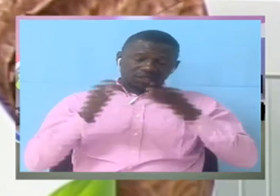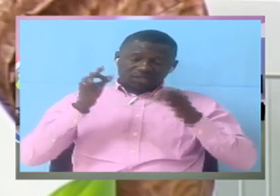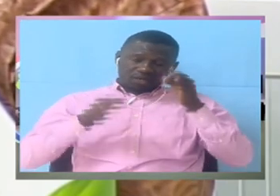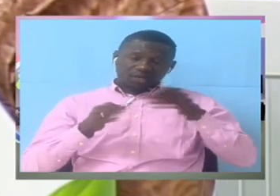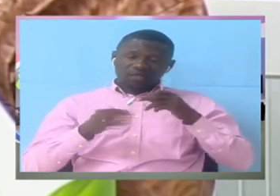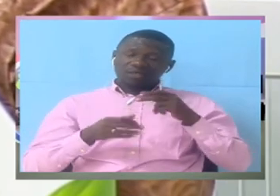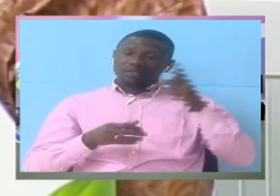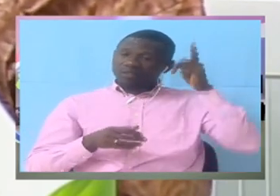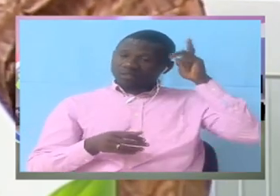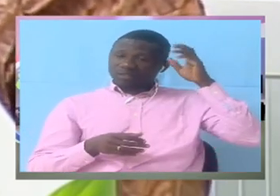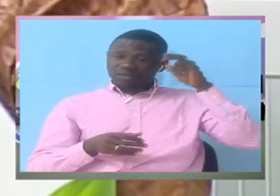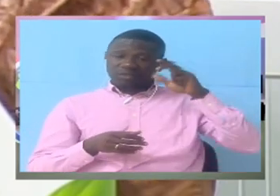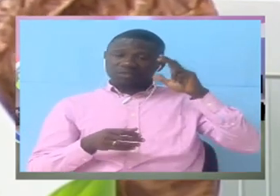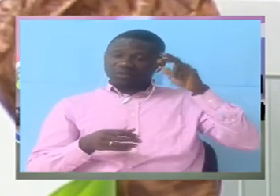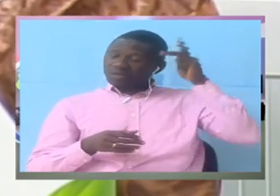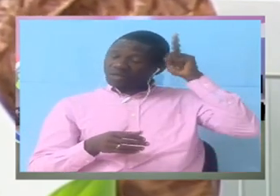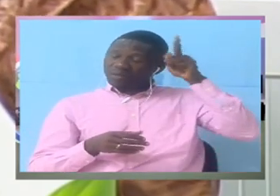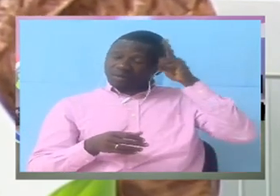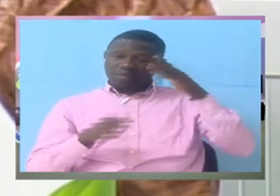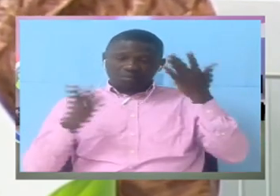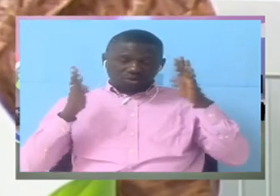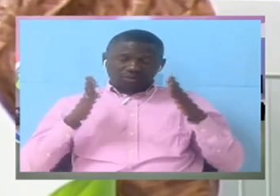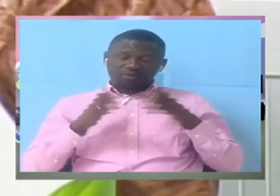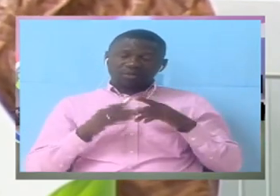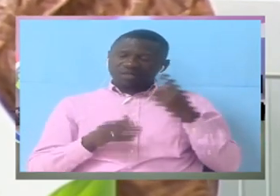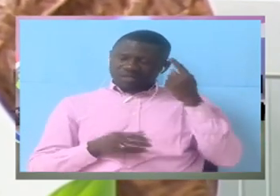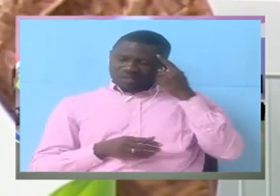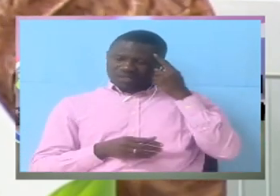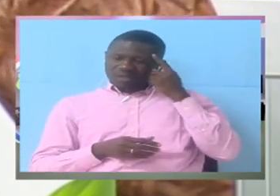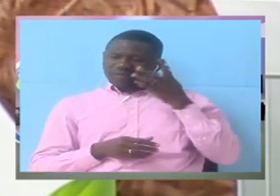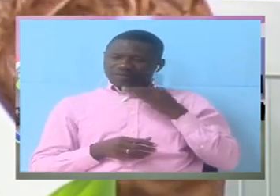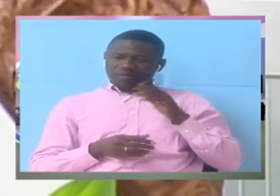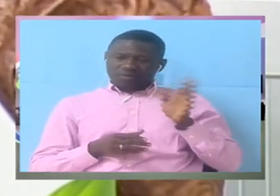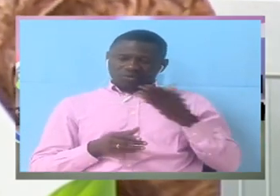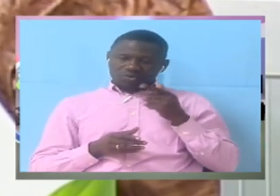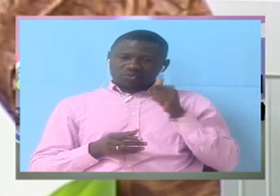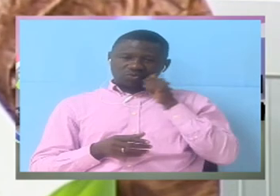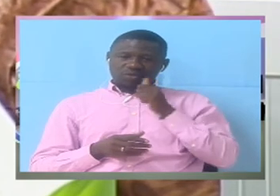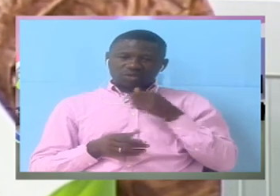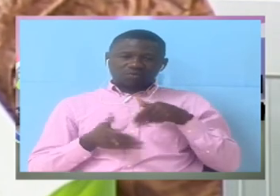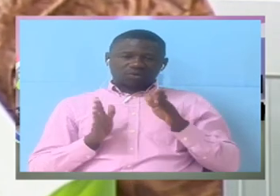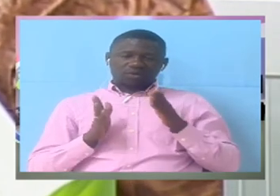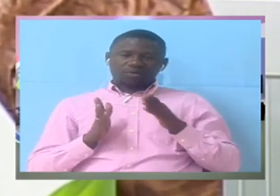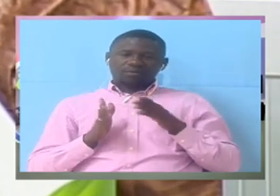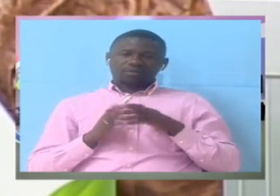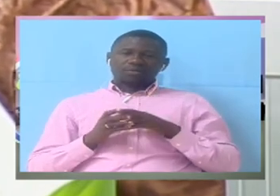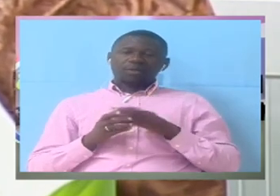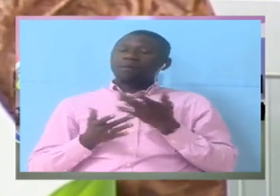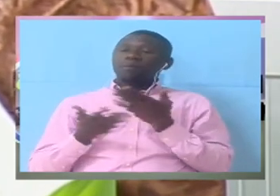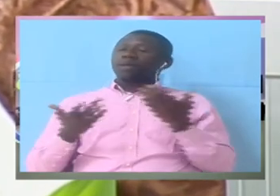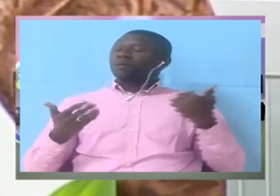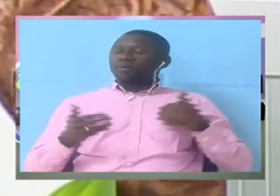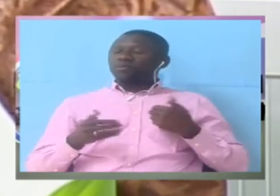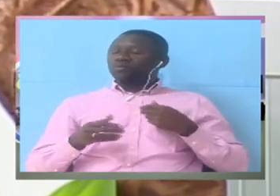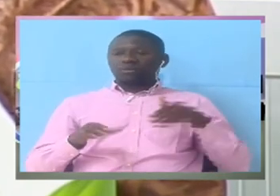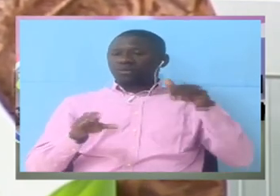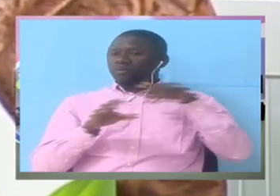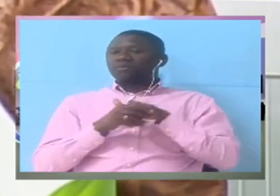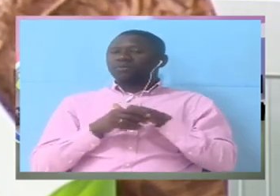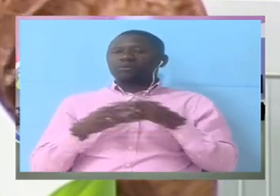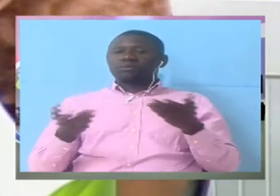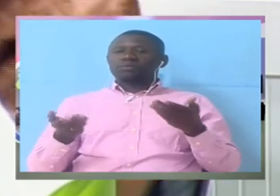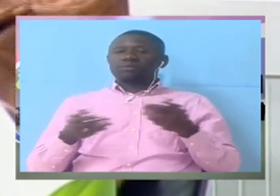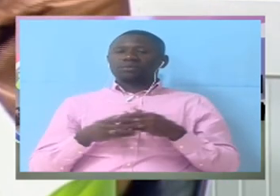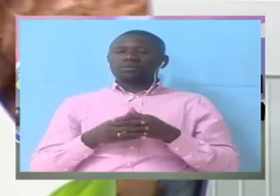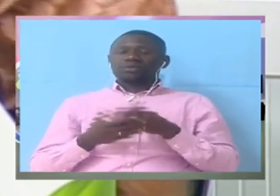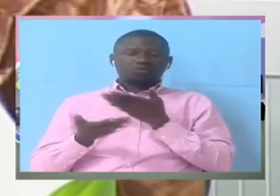about Liberian affairs, they realize that if they want to use that, many people will be